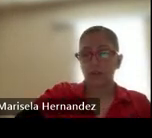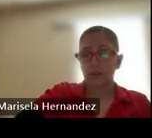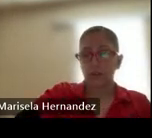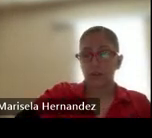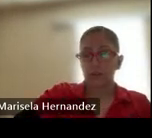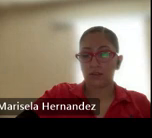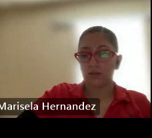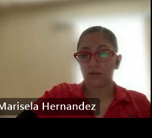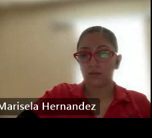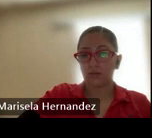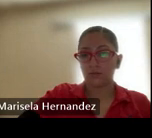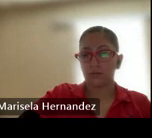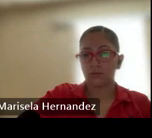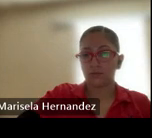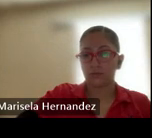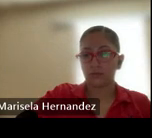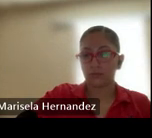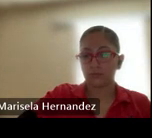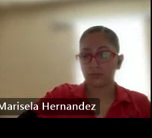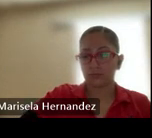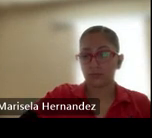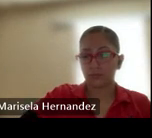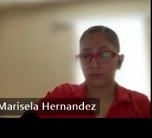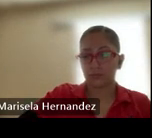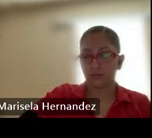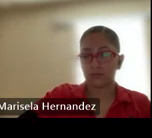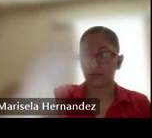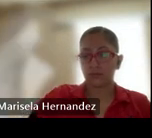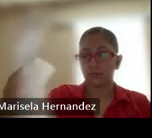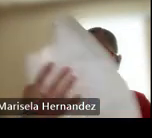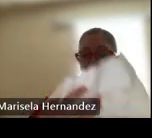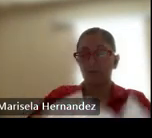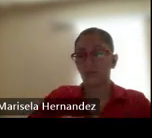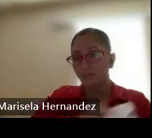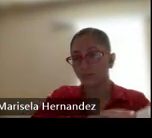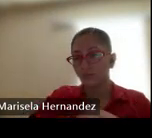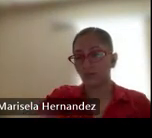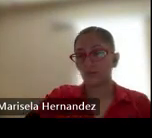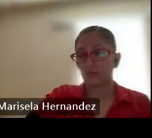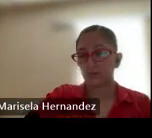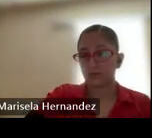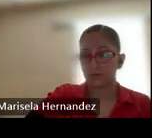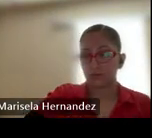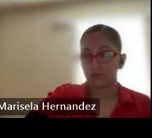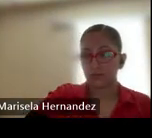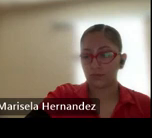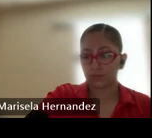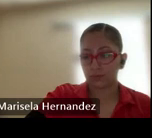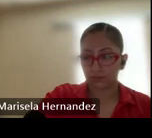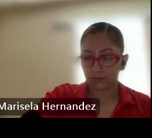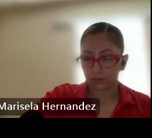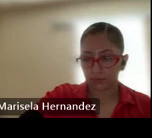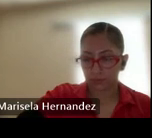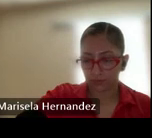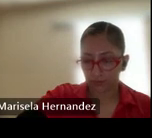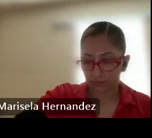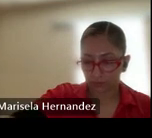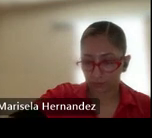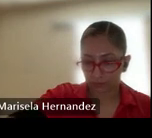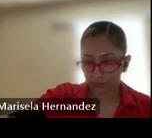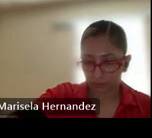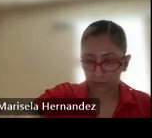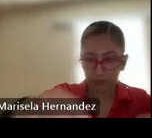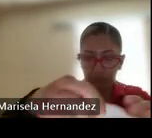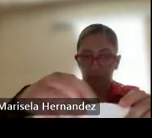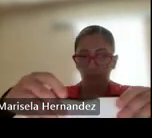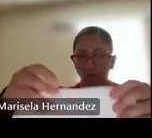care. $13.1 billion for vouchers for all 400,000 extremely low-income veteran families, creating